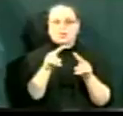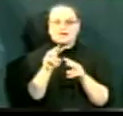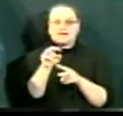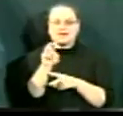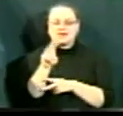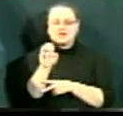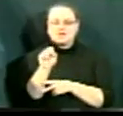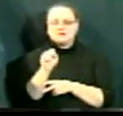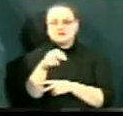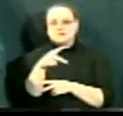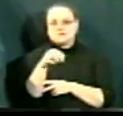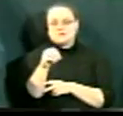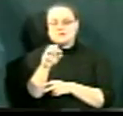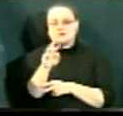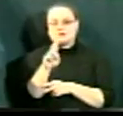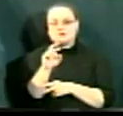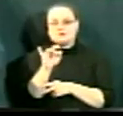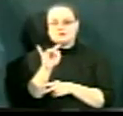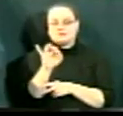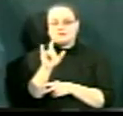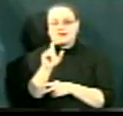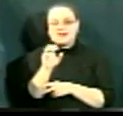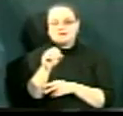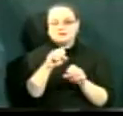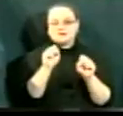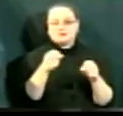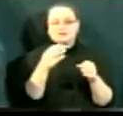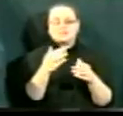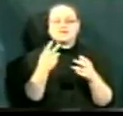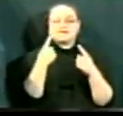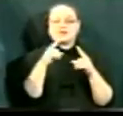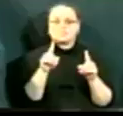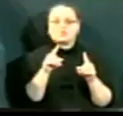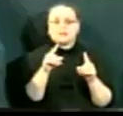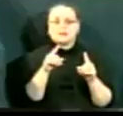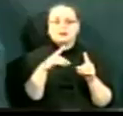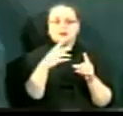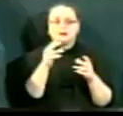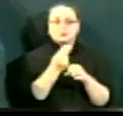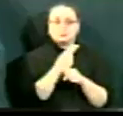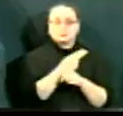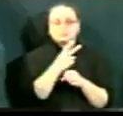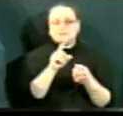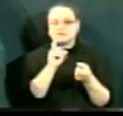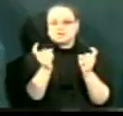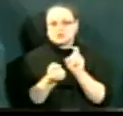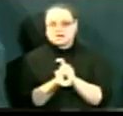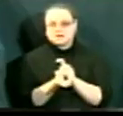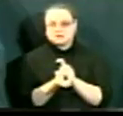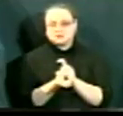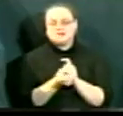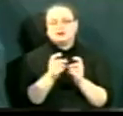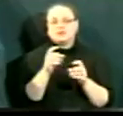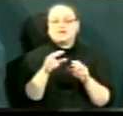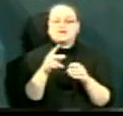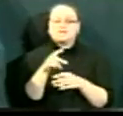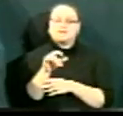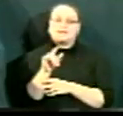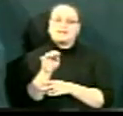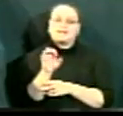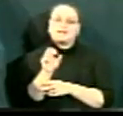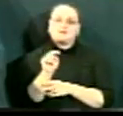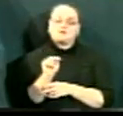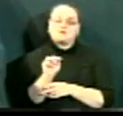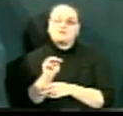portfolio system that we had successfully used for the past 2 years had been changed. The data storage platform that we had been using and understand